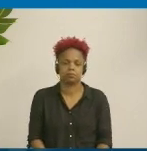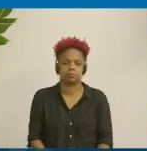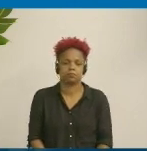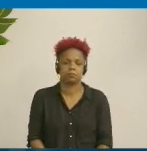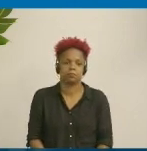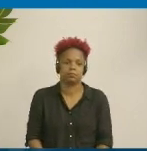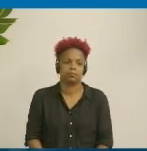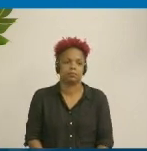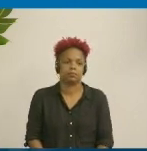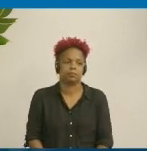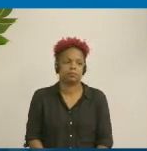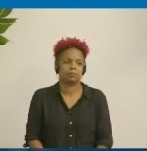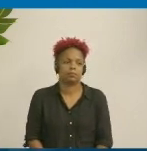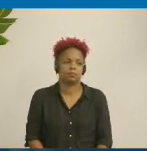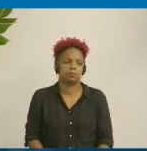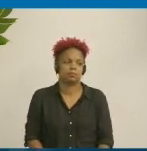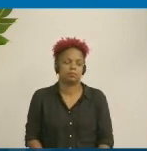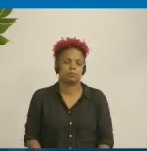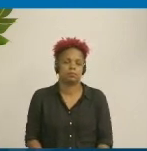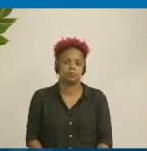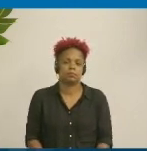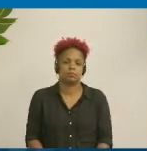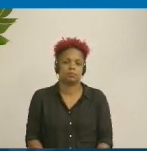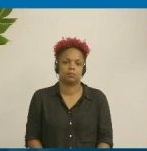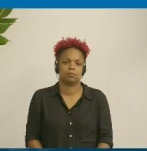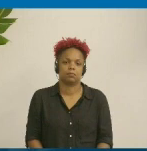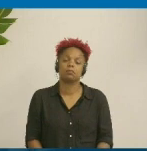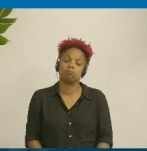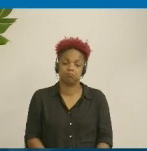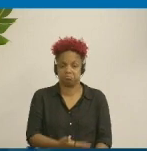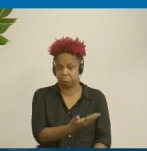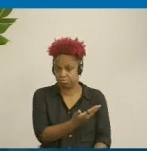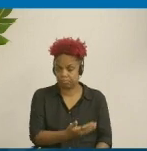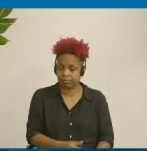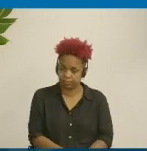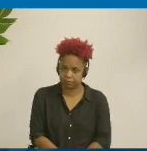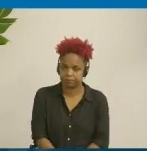This is where our project comes in.